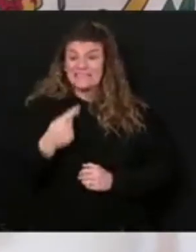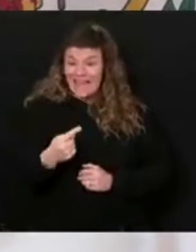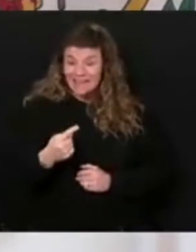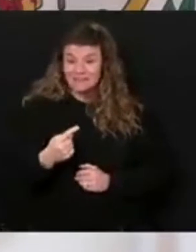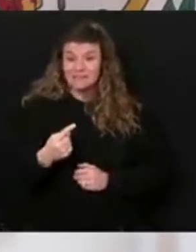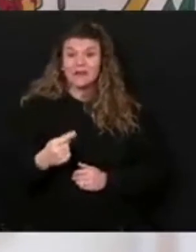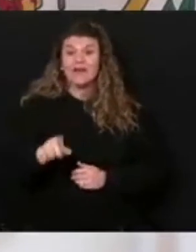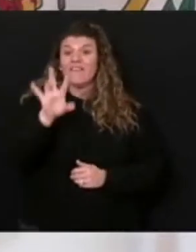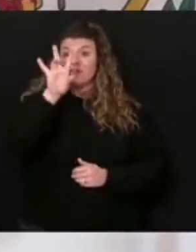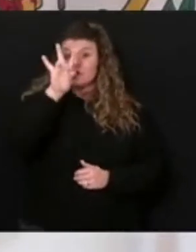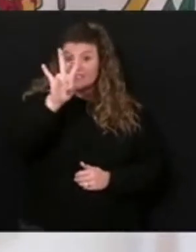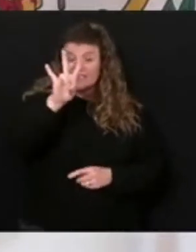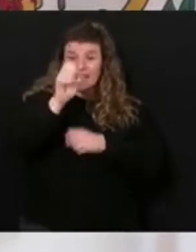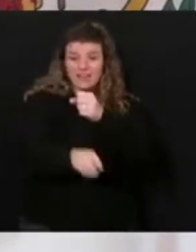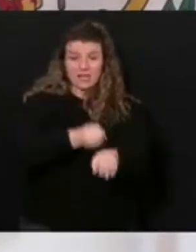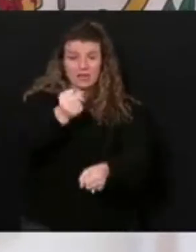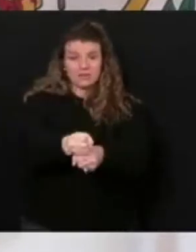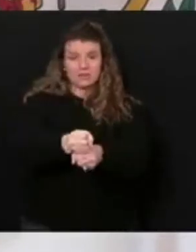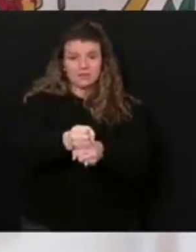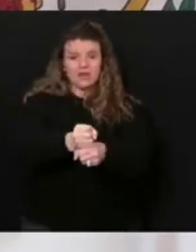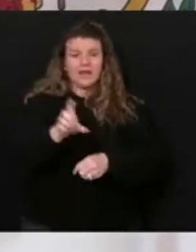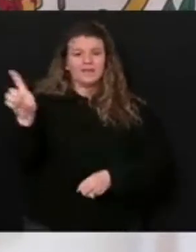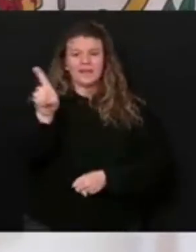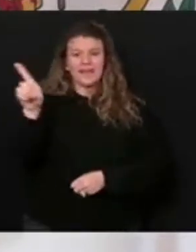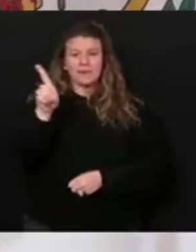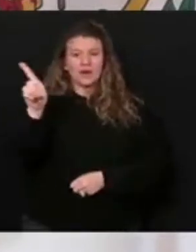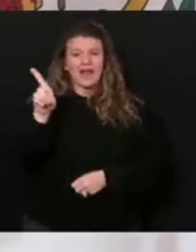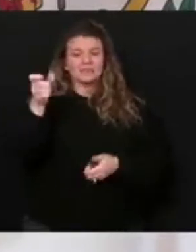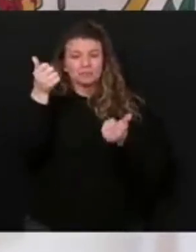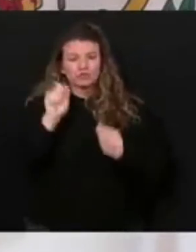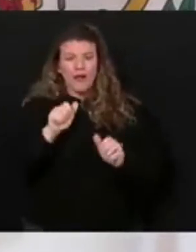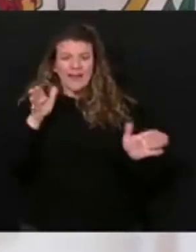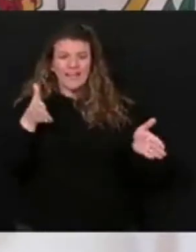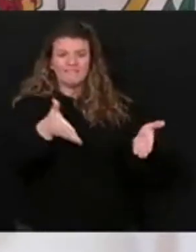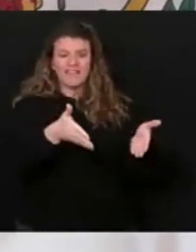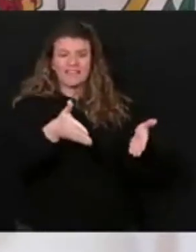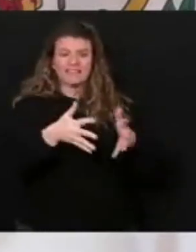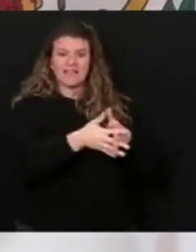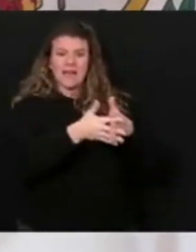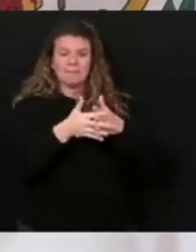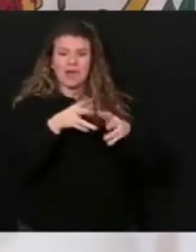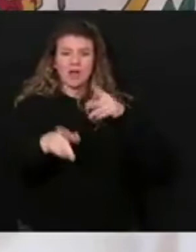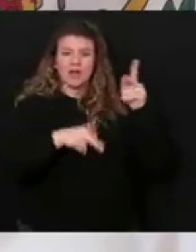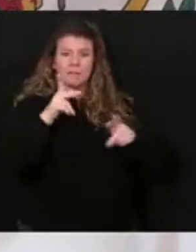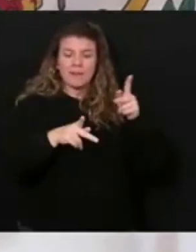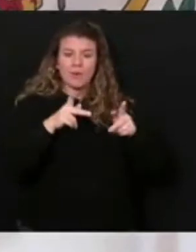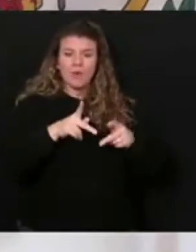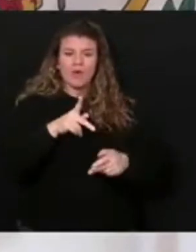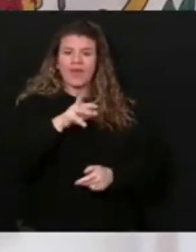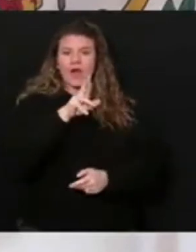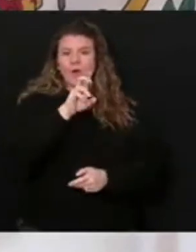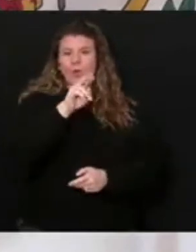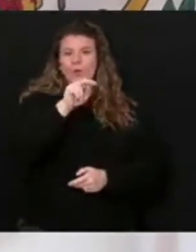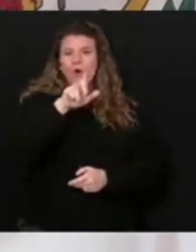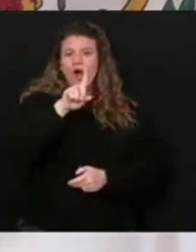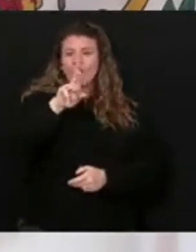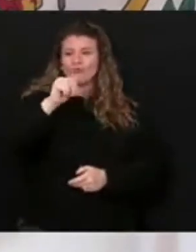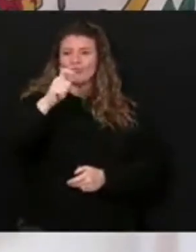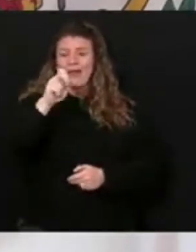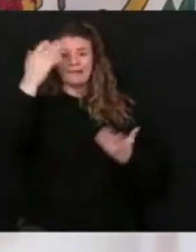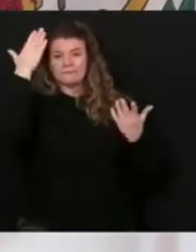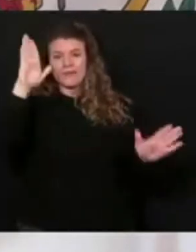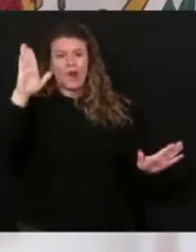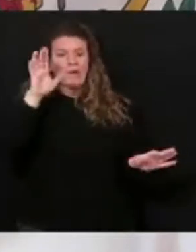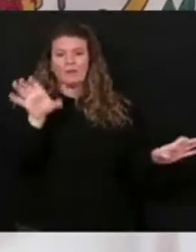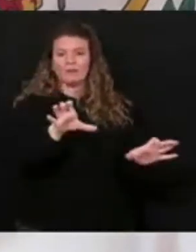7 years, the Democrats have been trying to convince the American people that Ronald Reagan didn't know what he was doing. And now